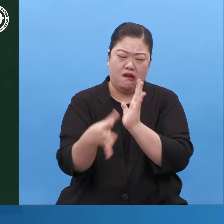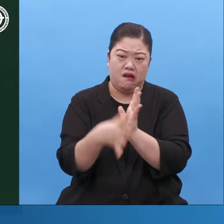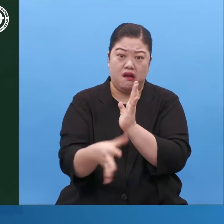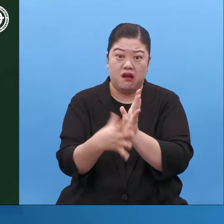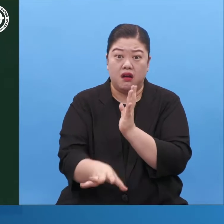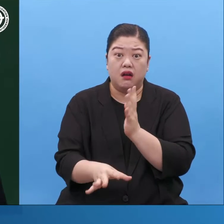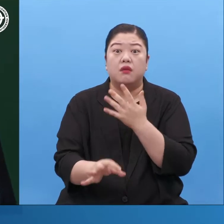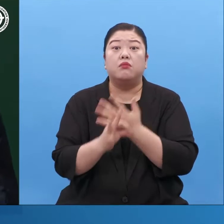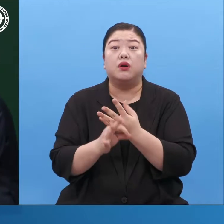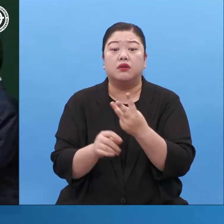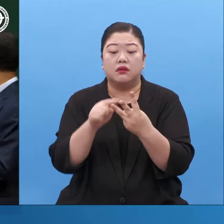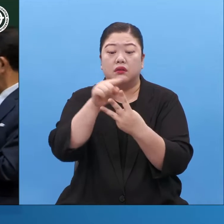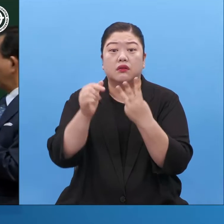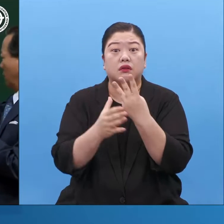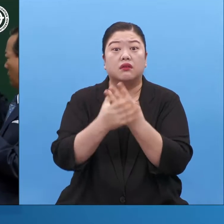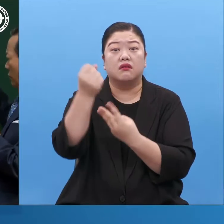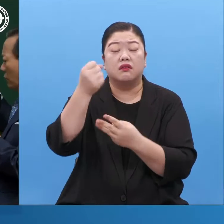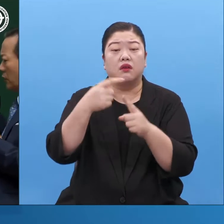and that's why the church is not working